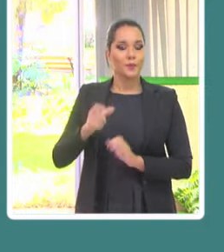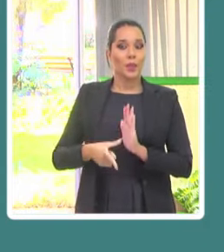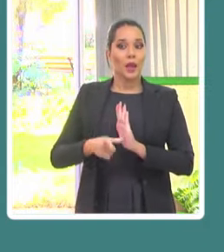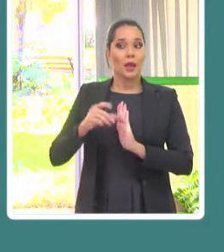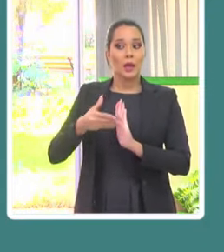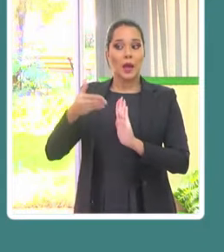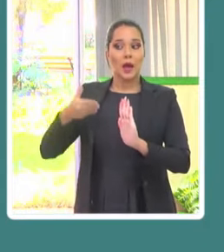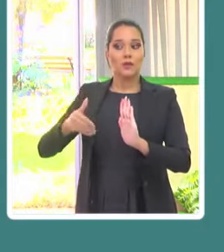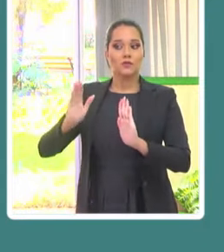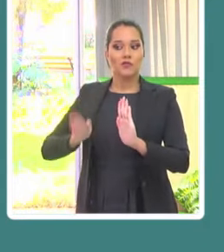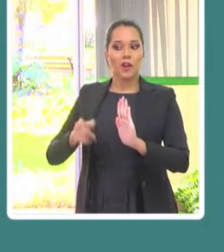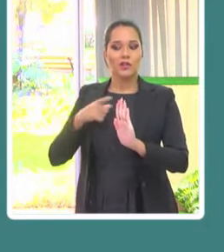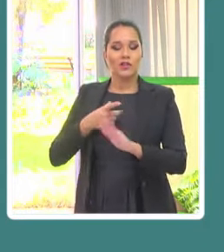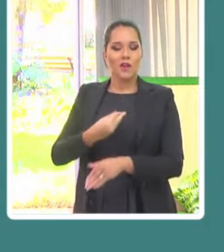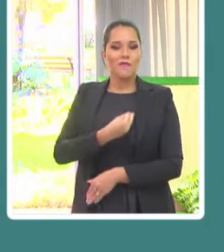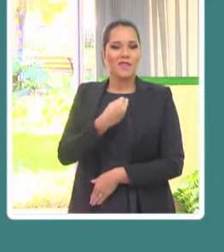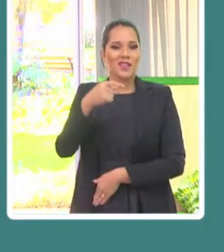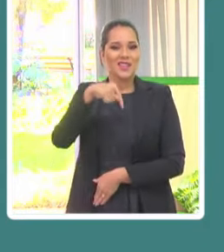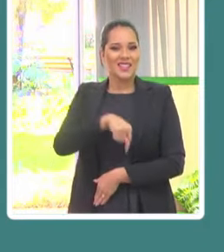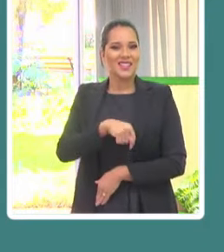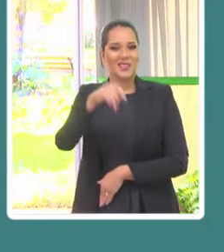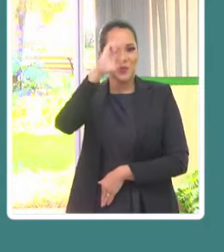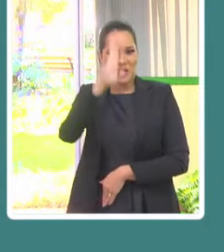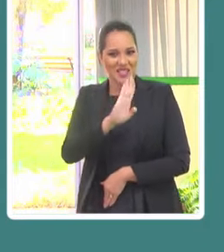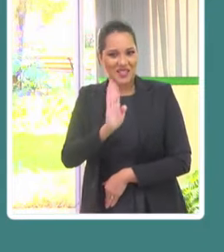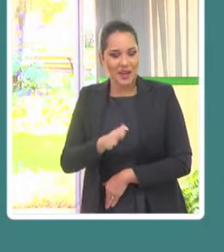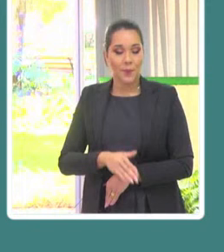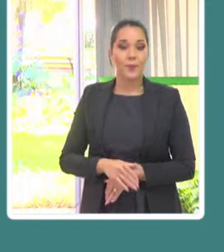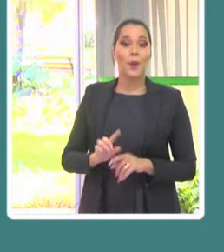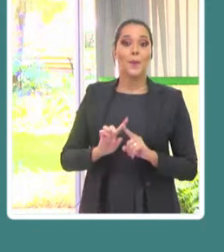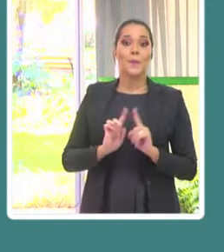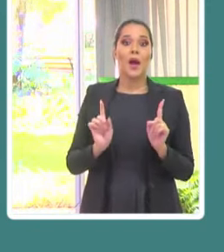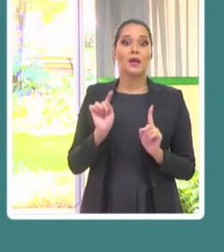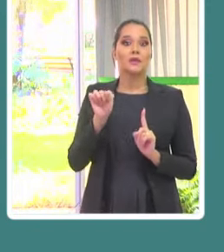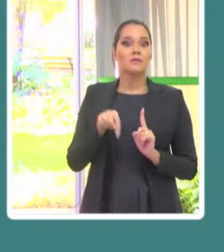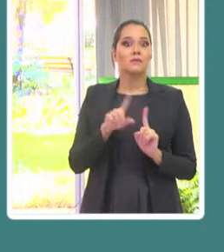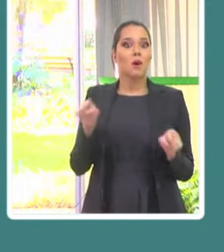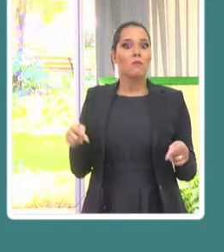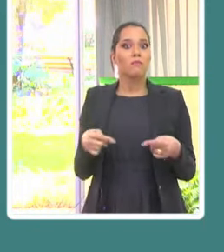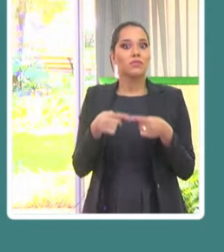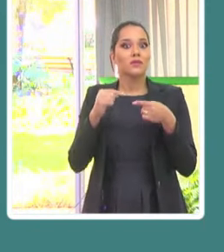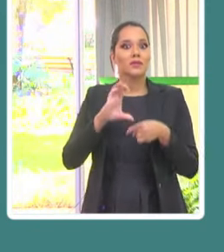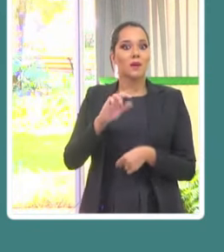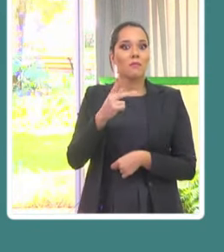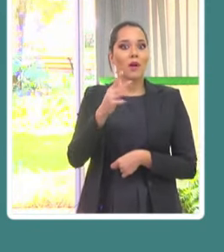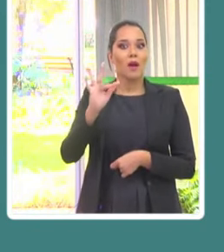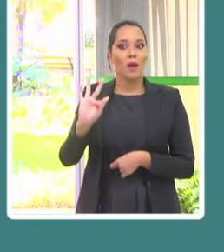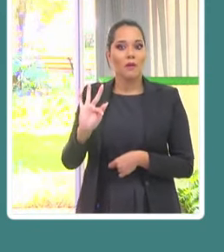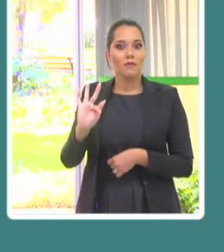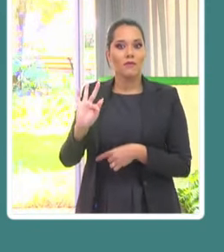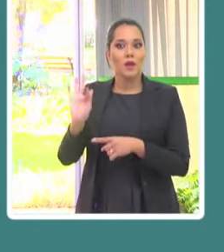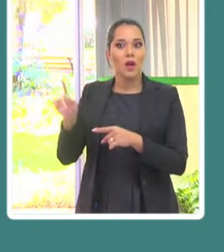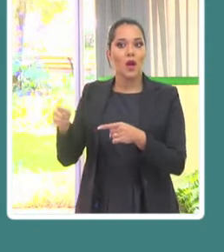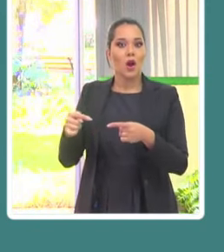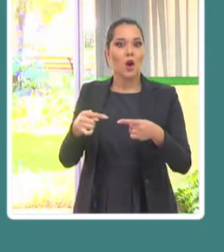for a while, but this was the combination of a CPF, which is Brazil's more or less universal